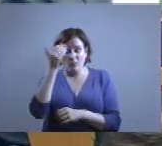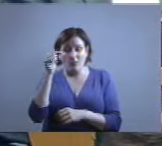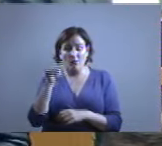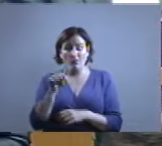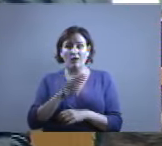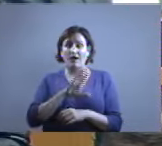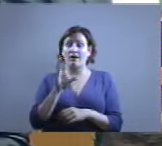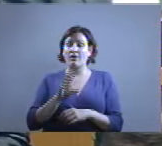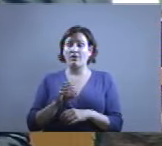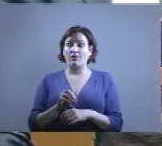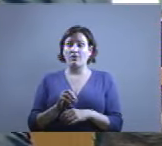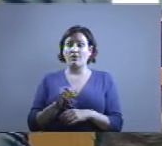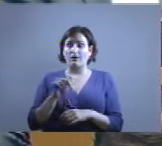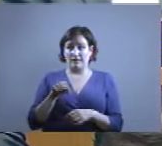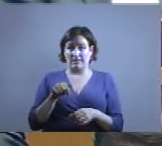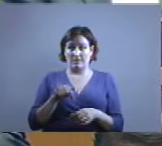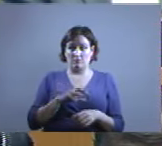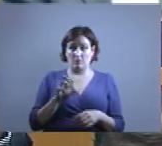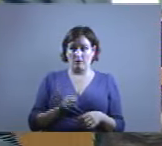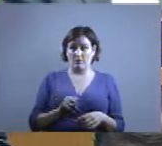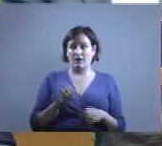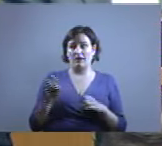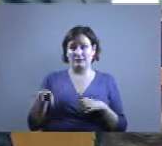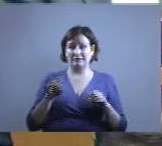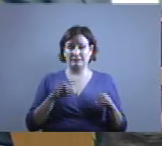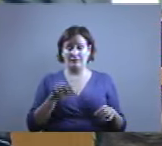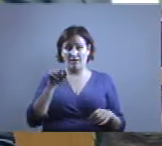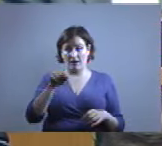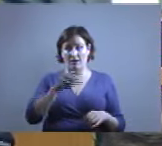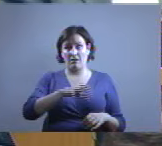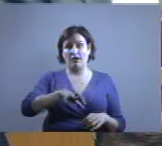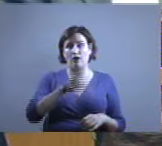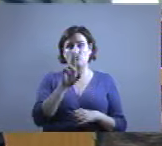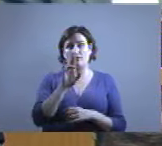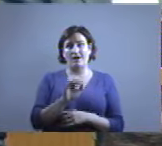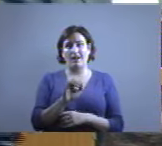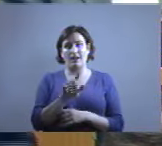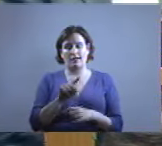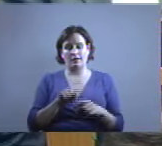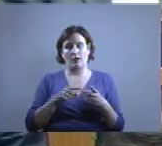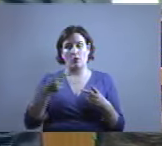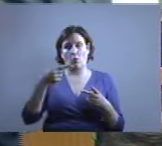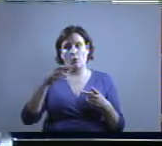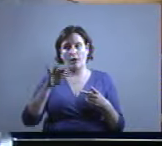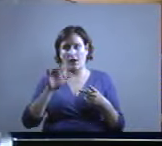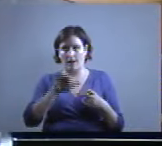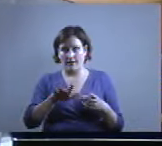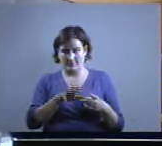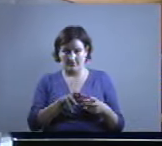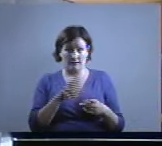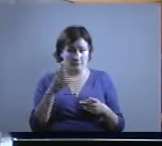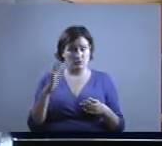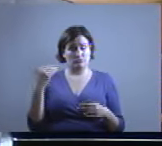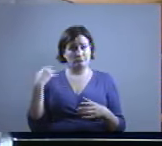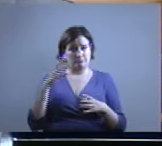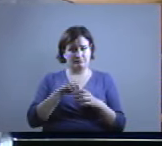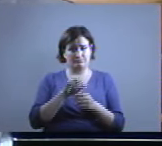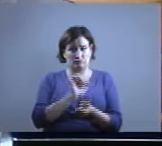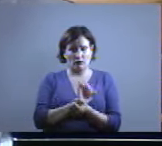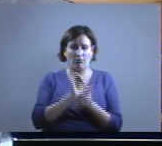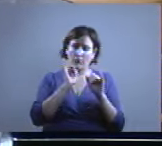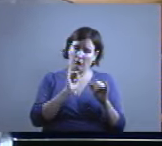African origin, suffered in this historical site, Robben Island and Coral Island. I thank you. Deputy